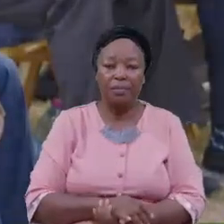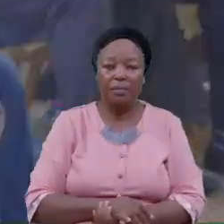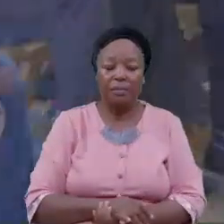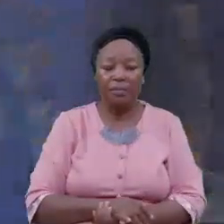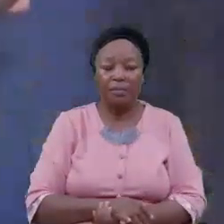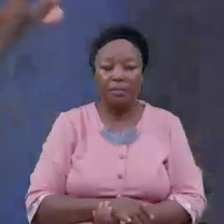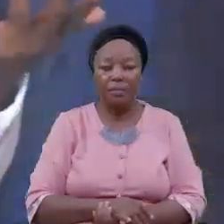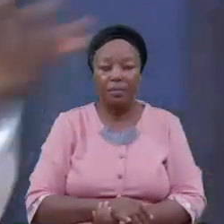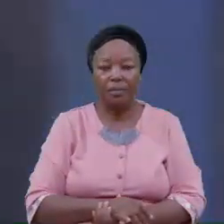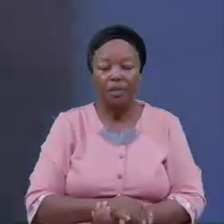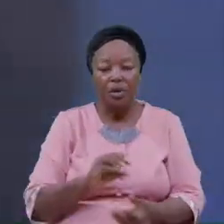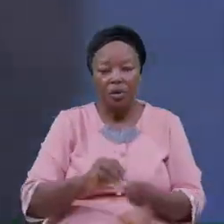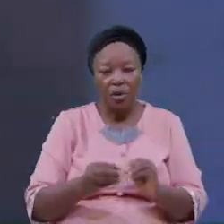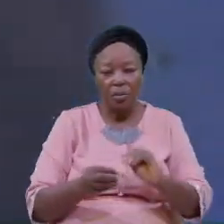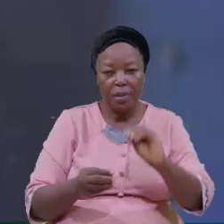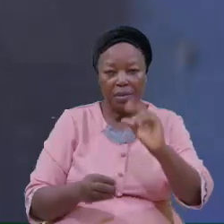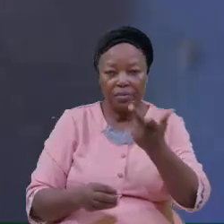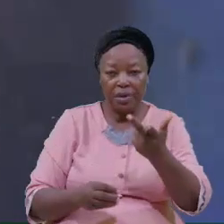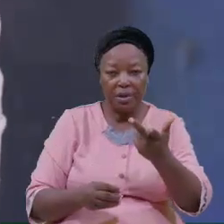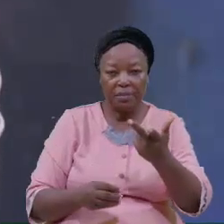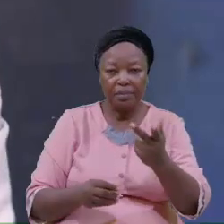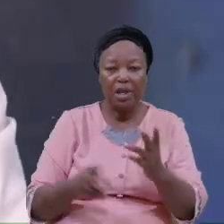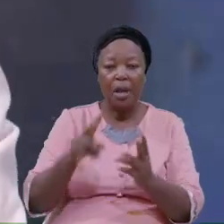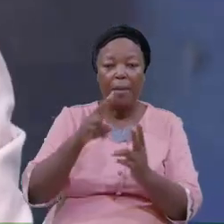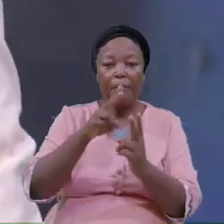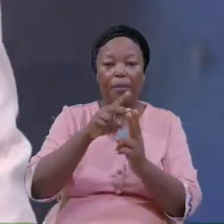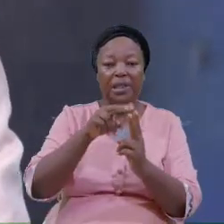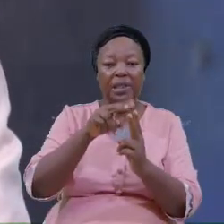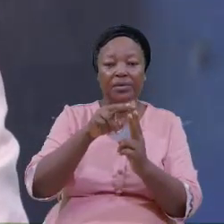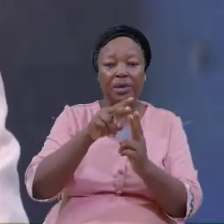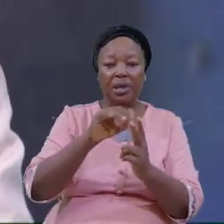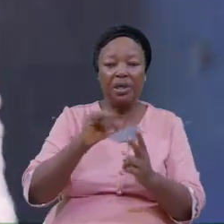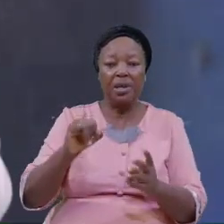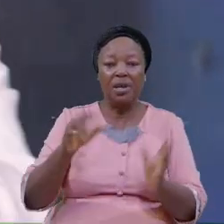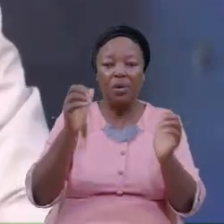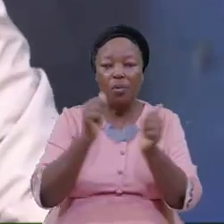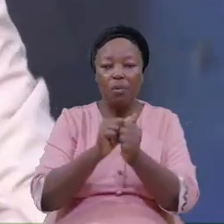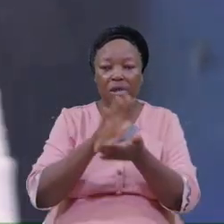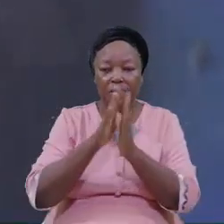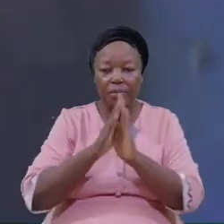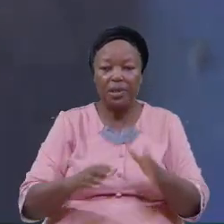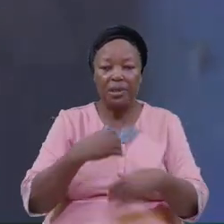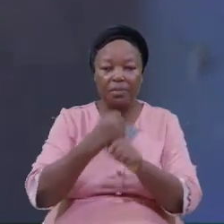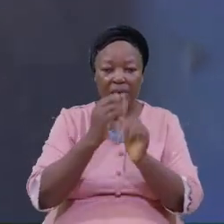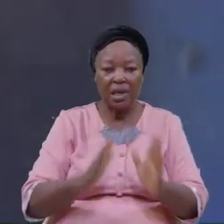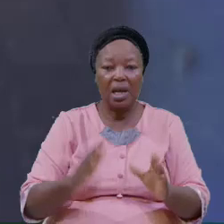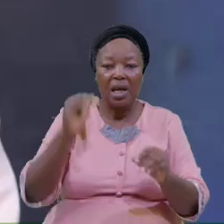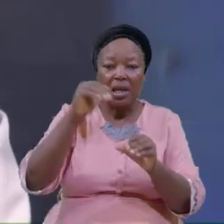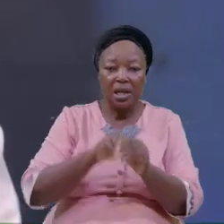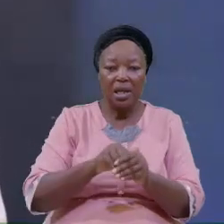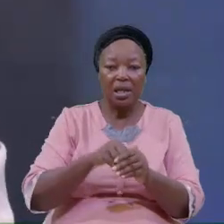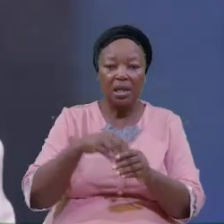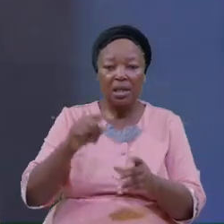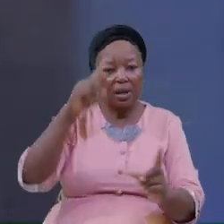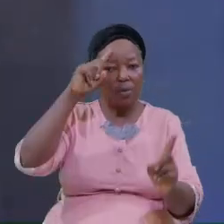Number three, partnership. Partnering with peacemakers in the covenant